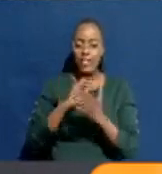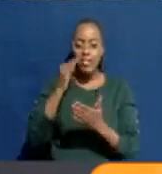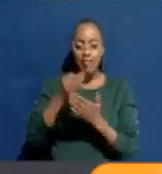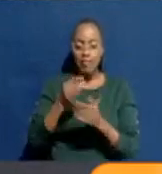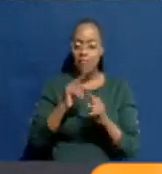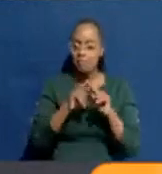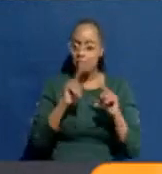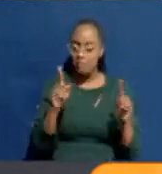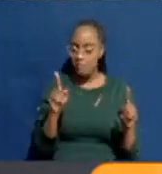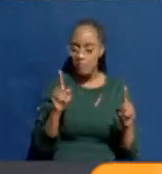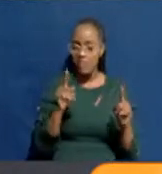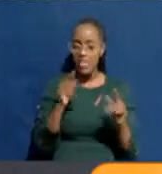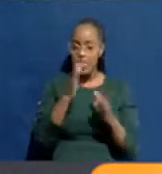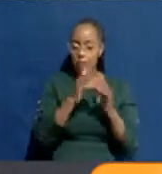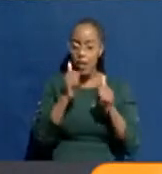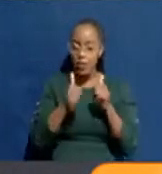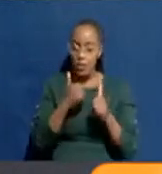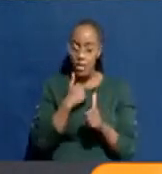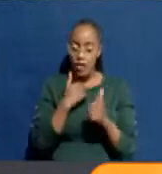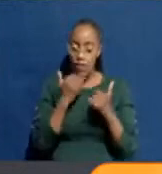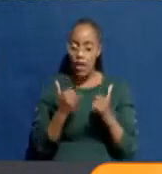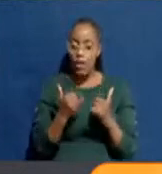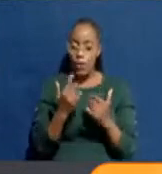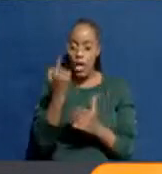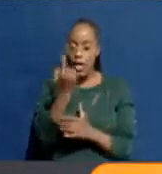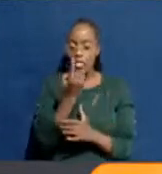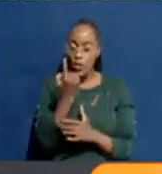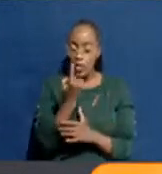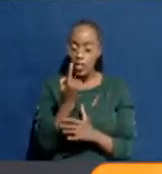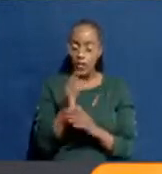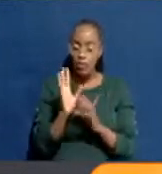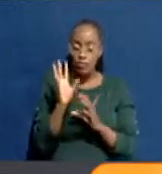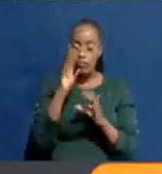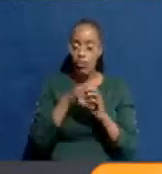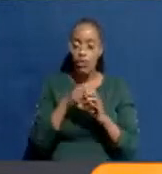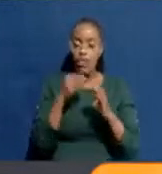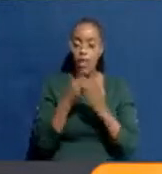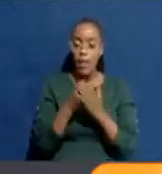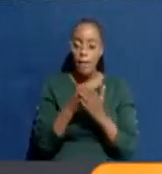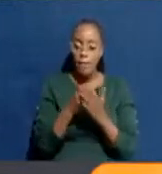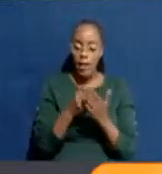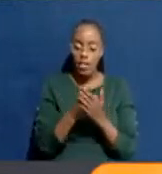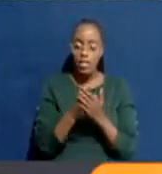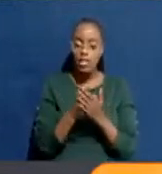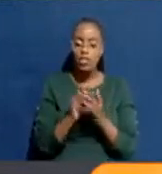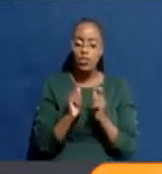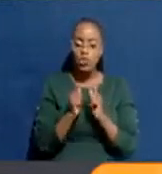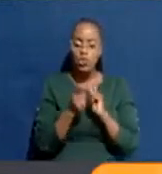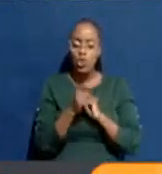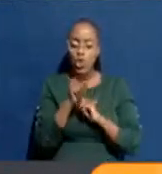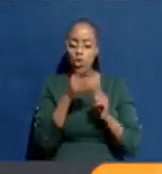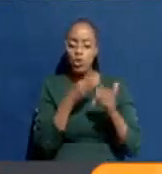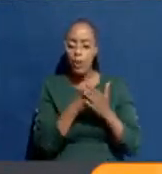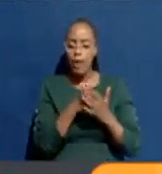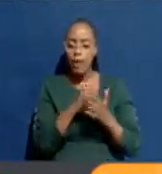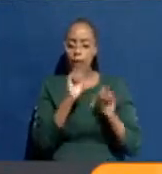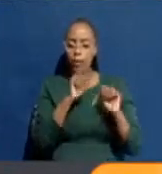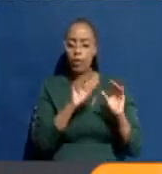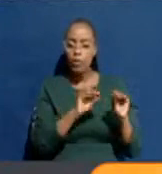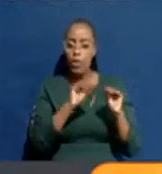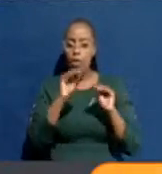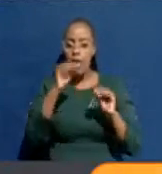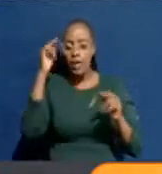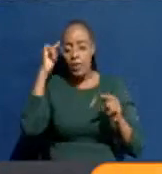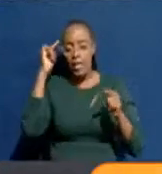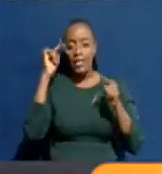plan that we have is that we are going to isolate, insulate this money, reinforce this money, so that it purely goes to the